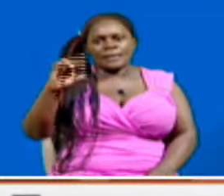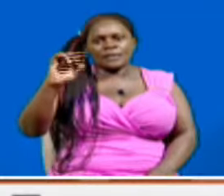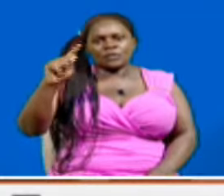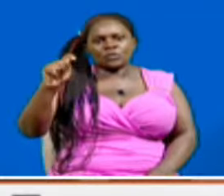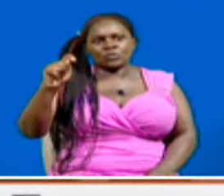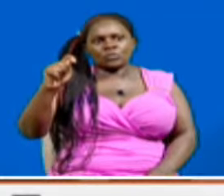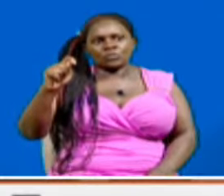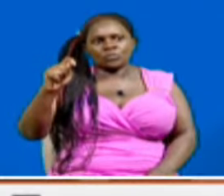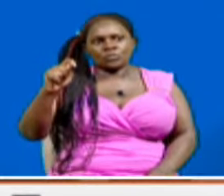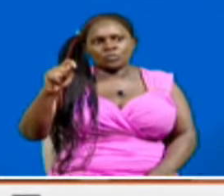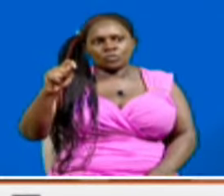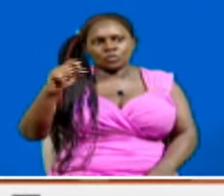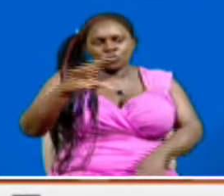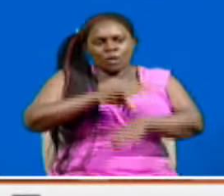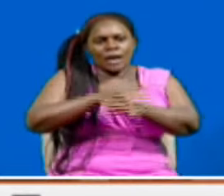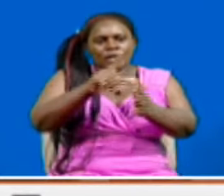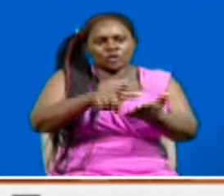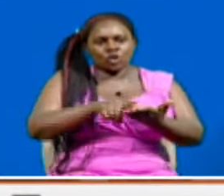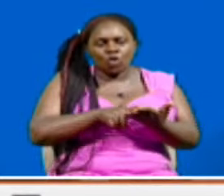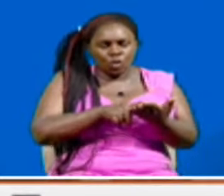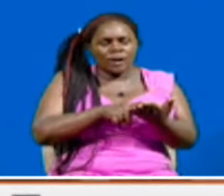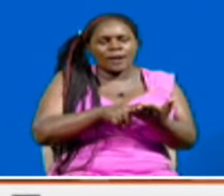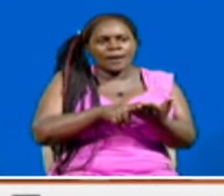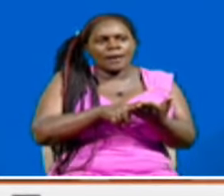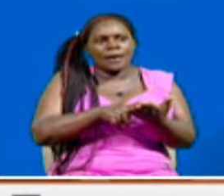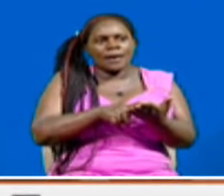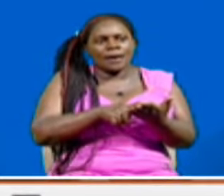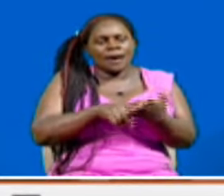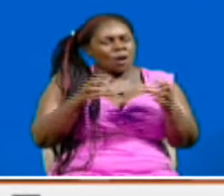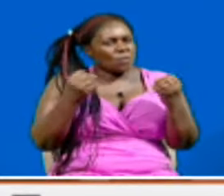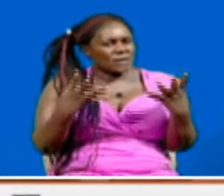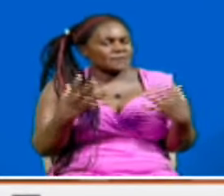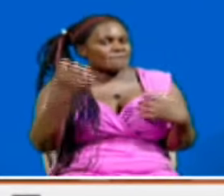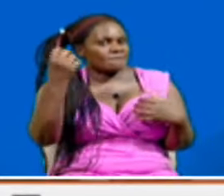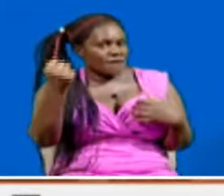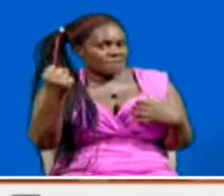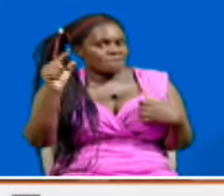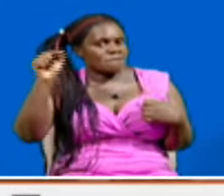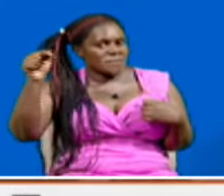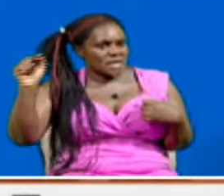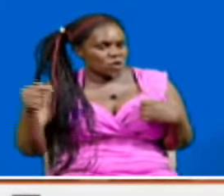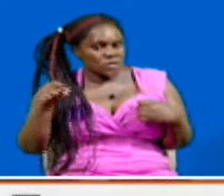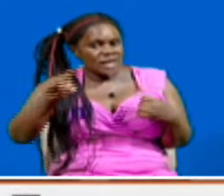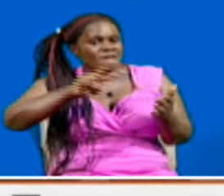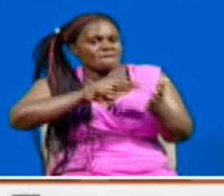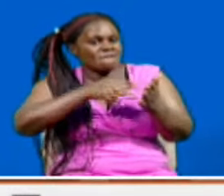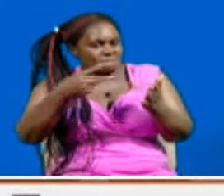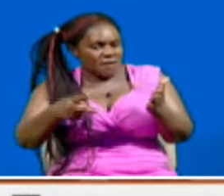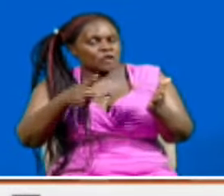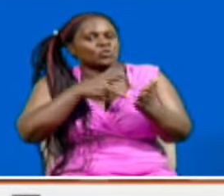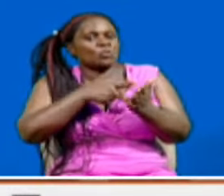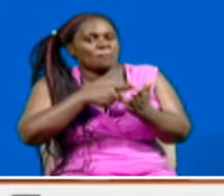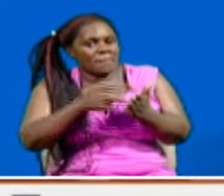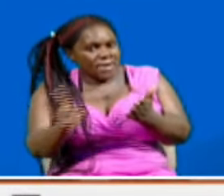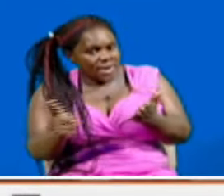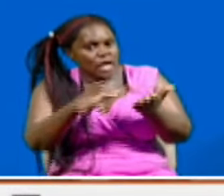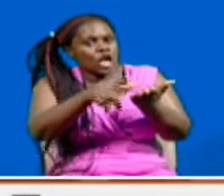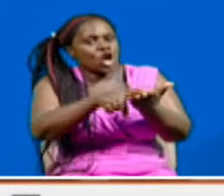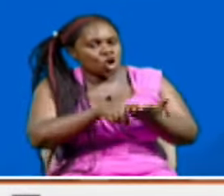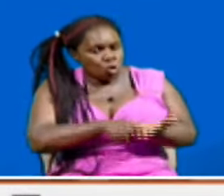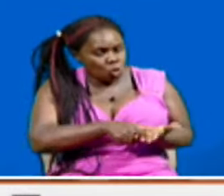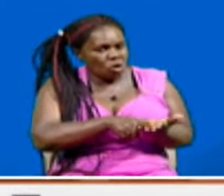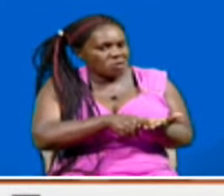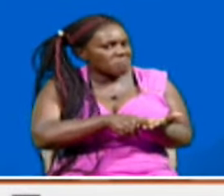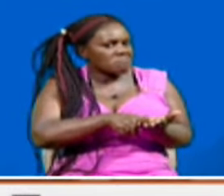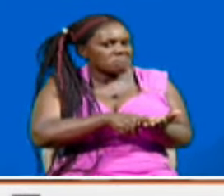in Sharia Sacco. We guaranteed some money up to the tune of 5 million. He failed to honor his obligation of